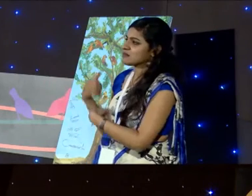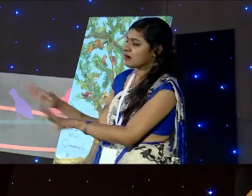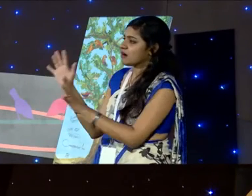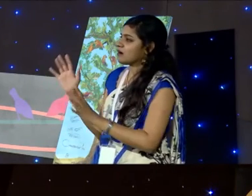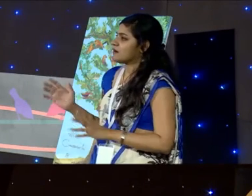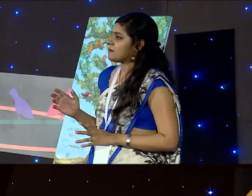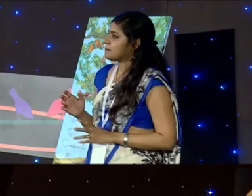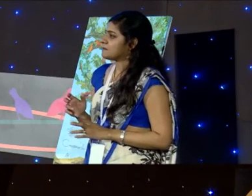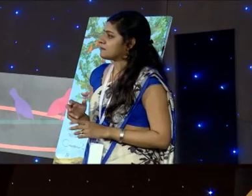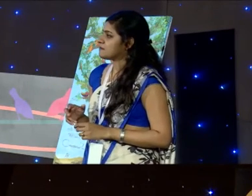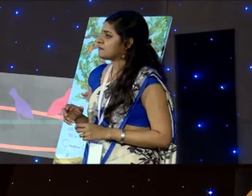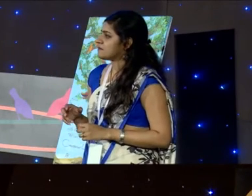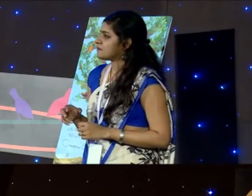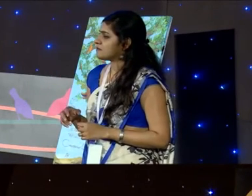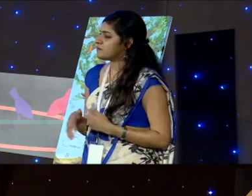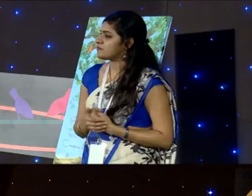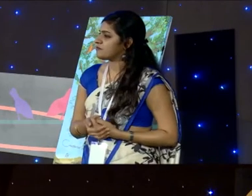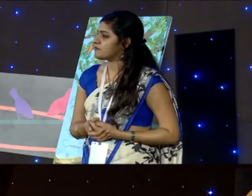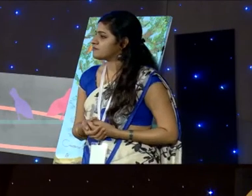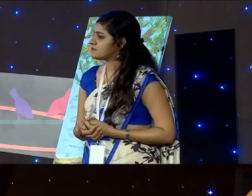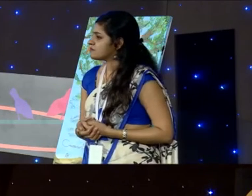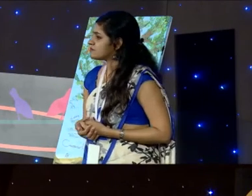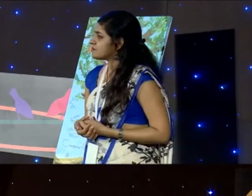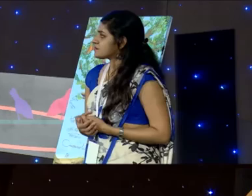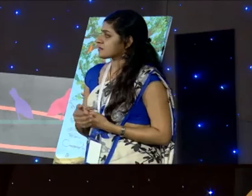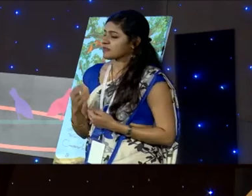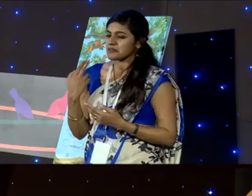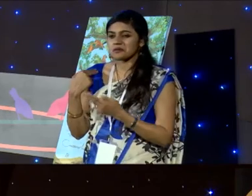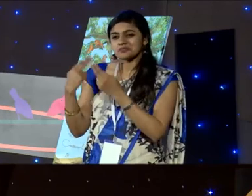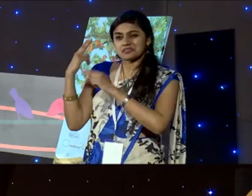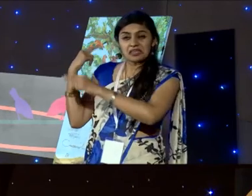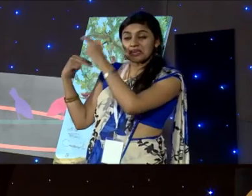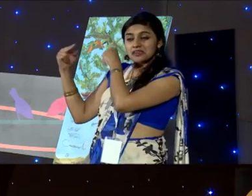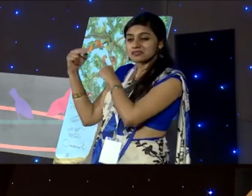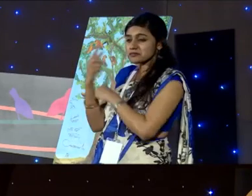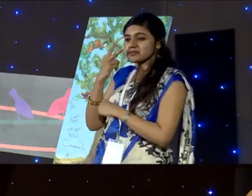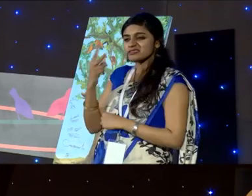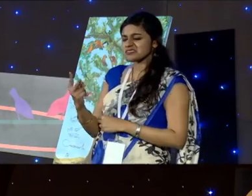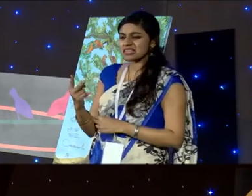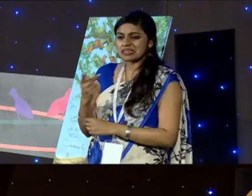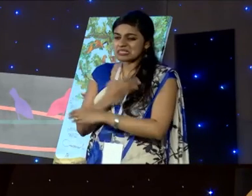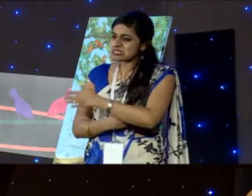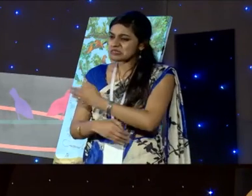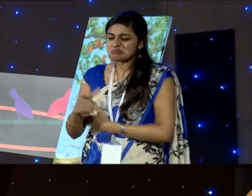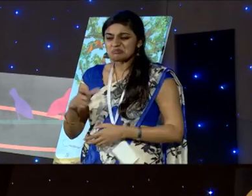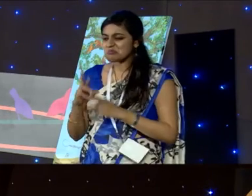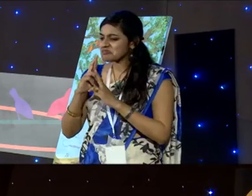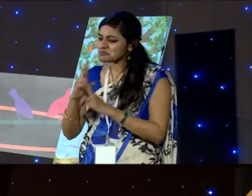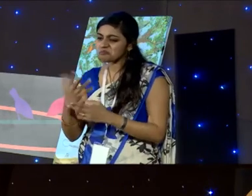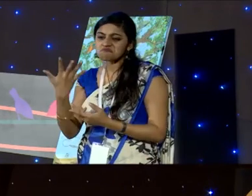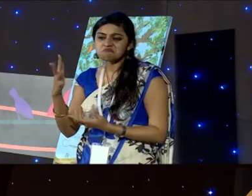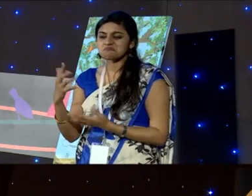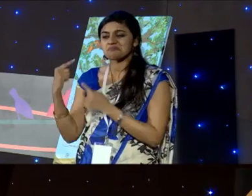Now, the history of how we treat people with disabilities has a very painful story.